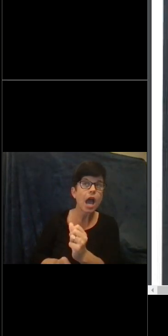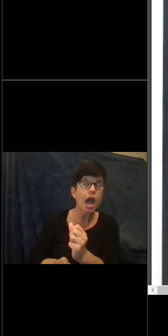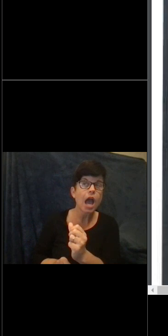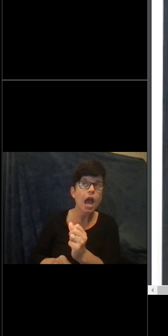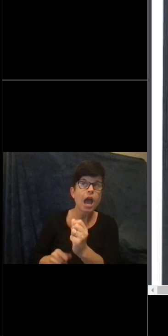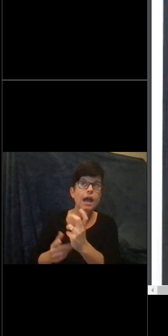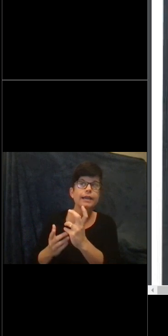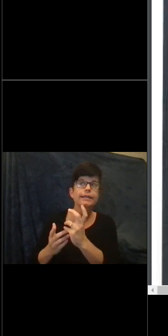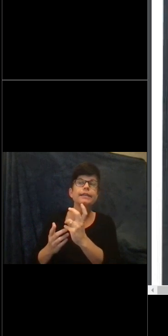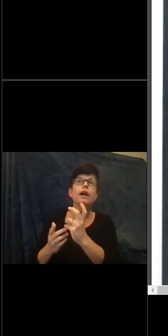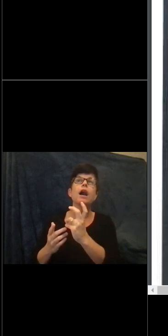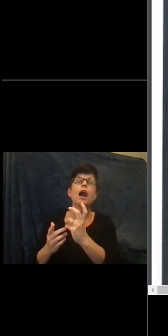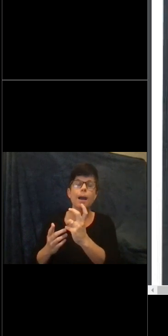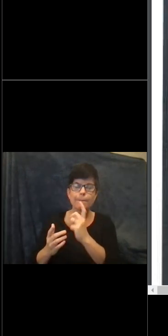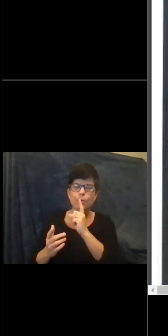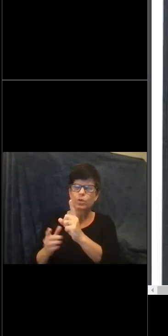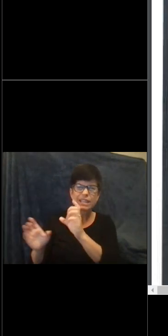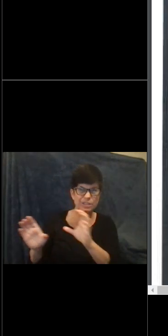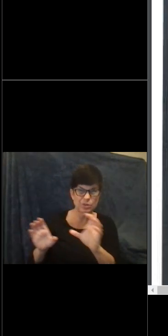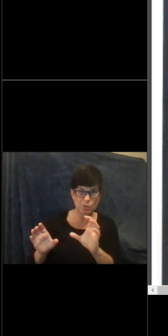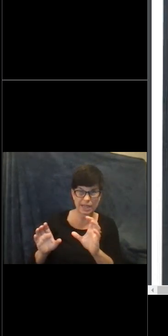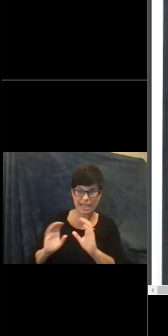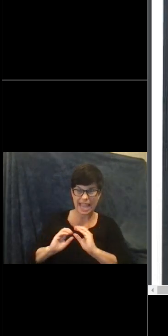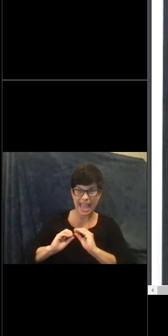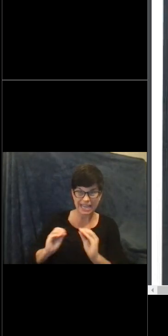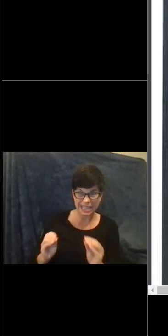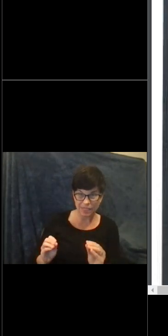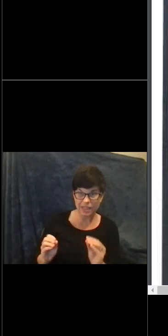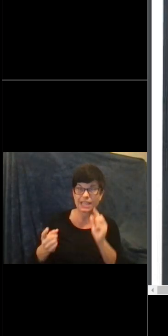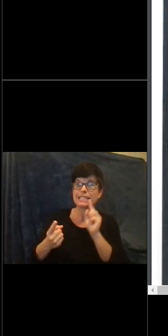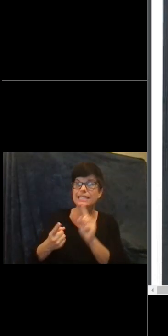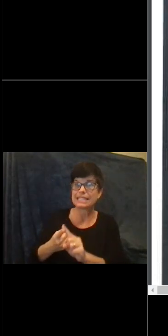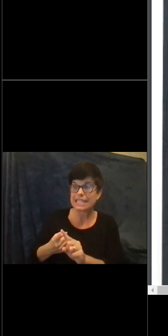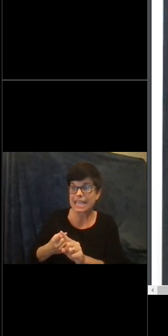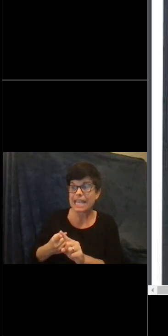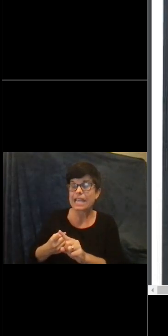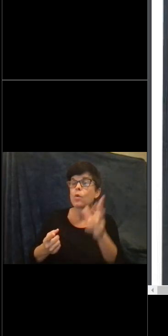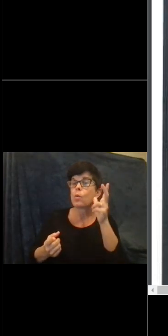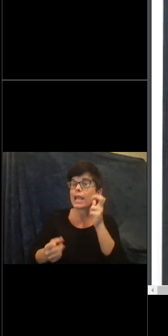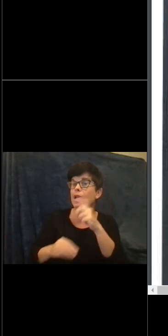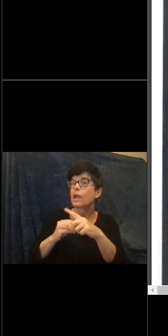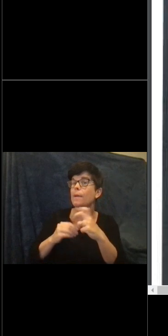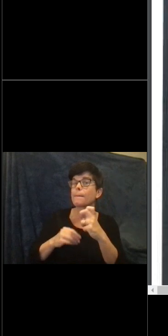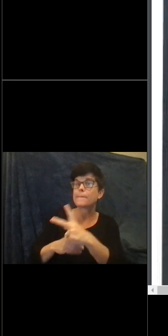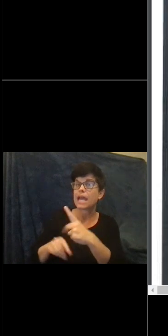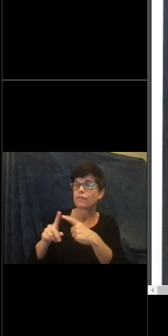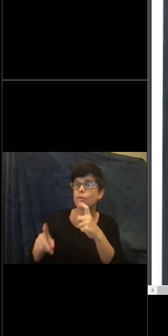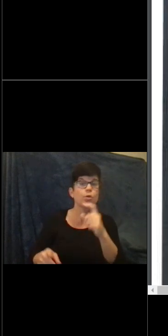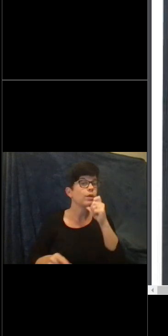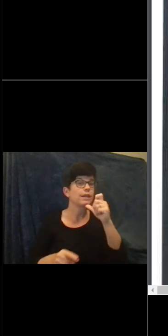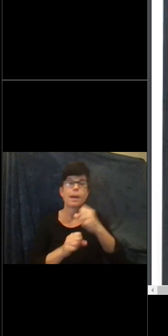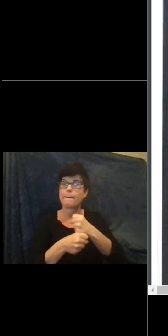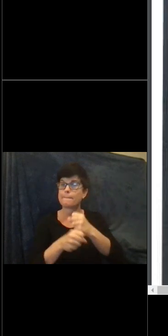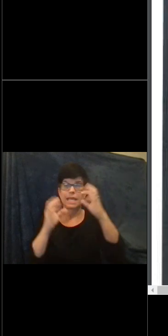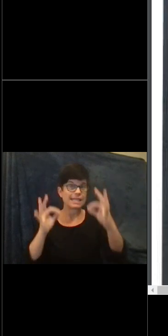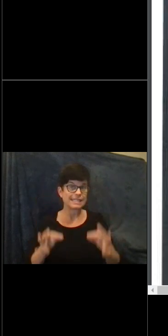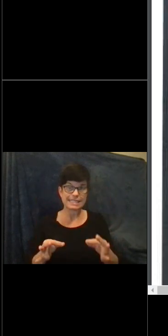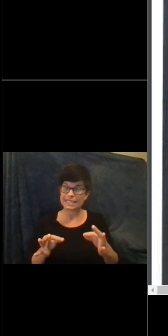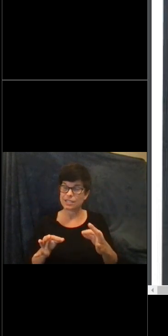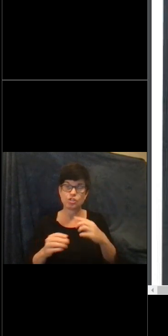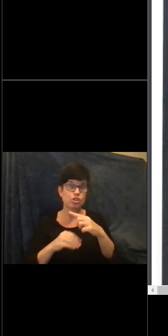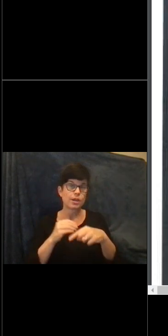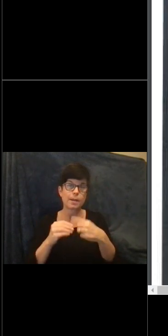enforcing anything until we hear back from you. This is what I can do. But not making a decision on the extension.